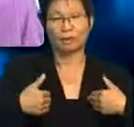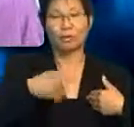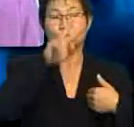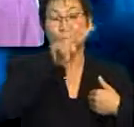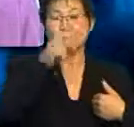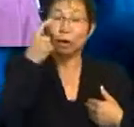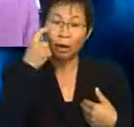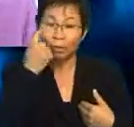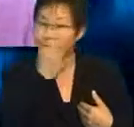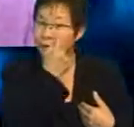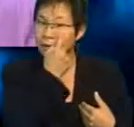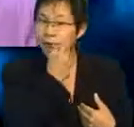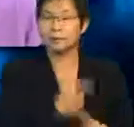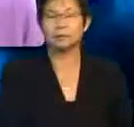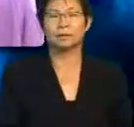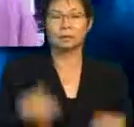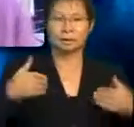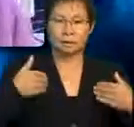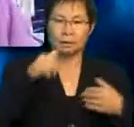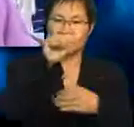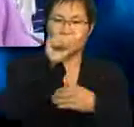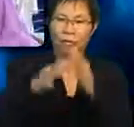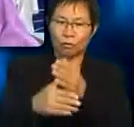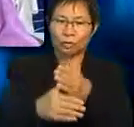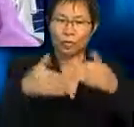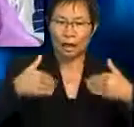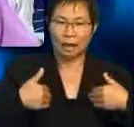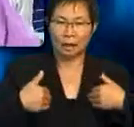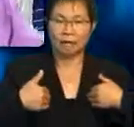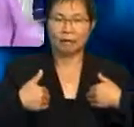Good. A fish has 2 eyes.